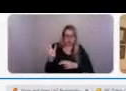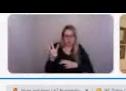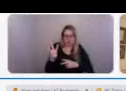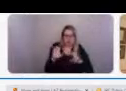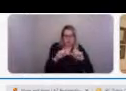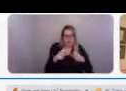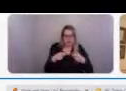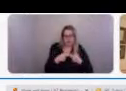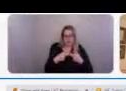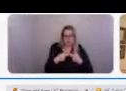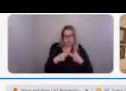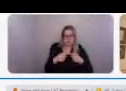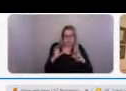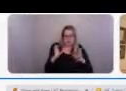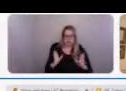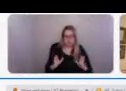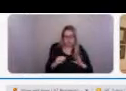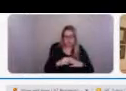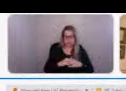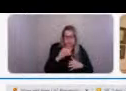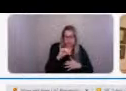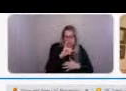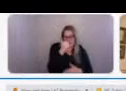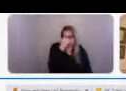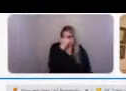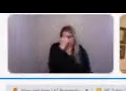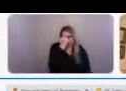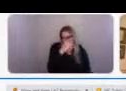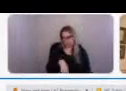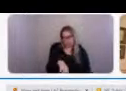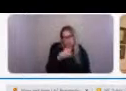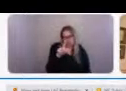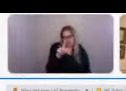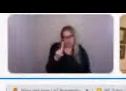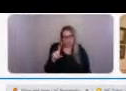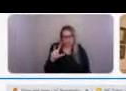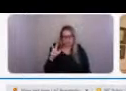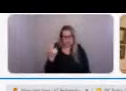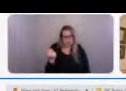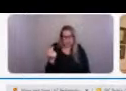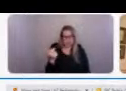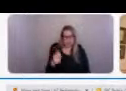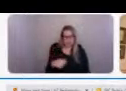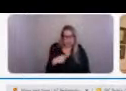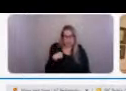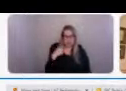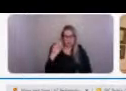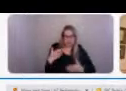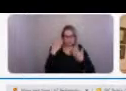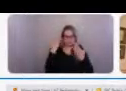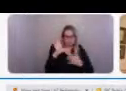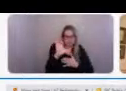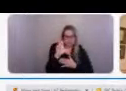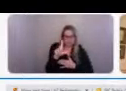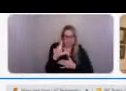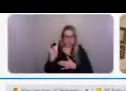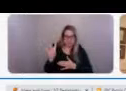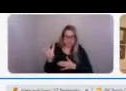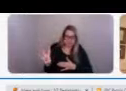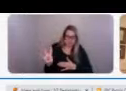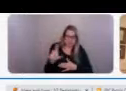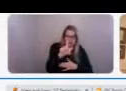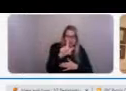85365 and i'm currently in cd4 ld 13 and i would be in the proposed cd7 and ld